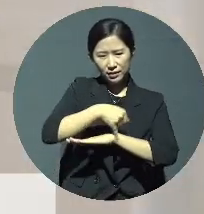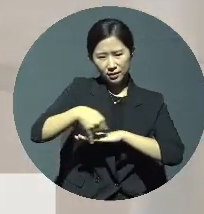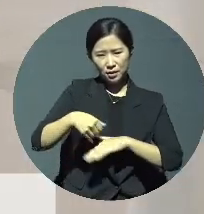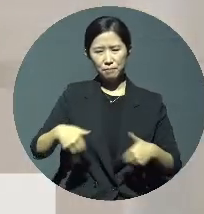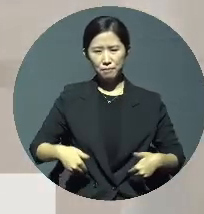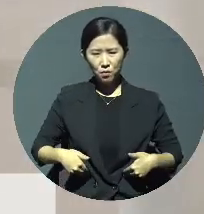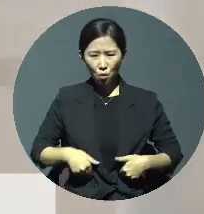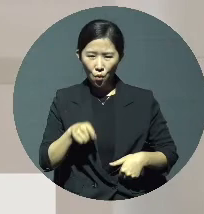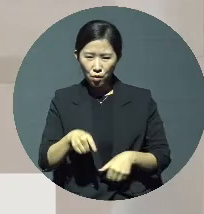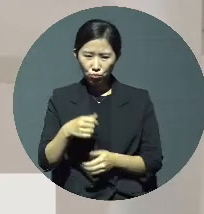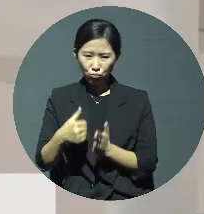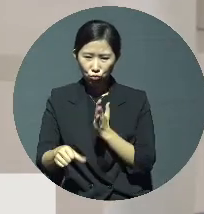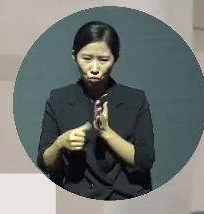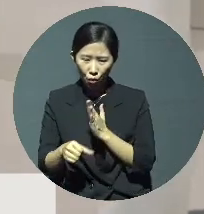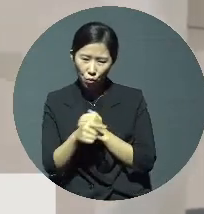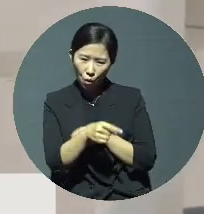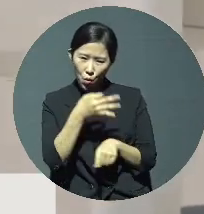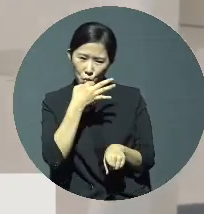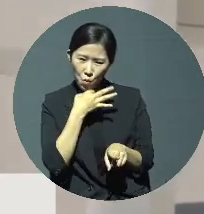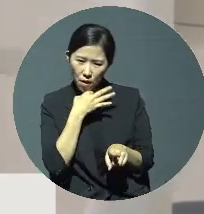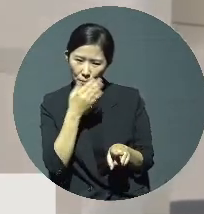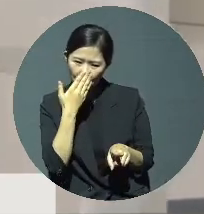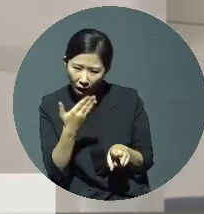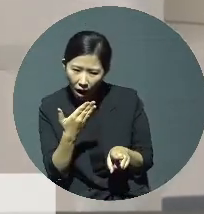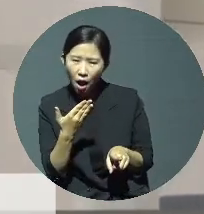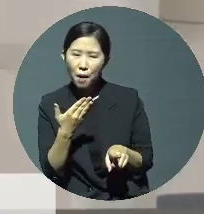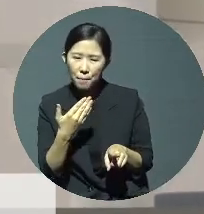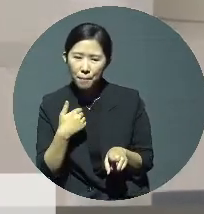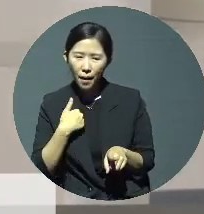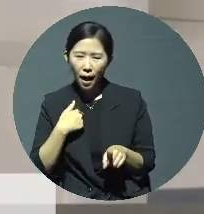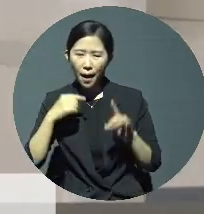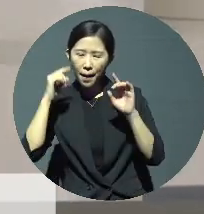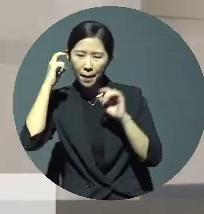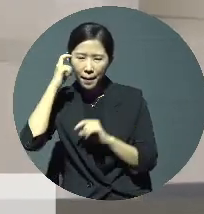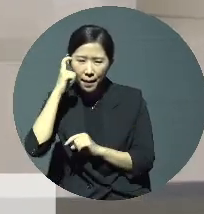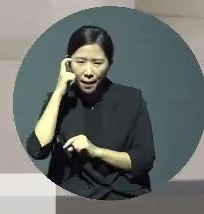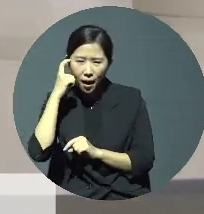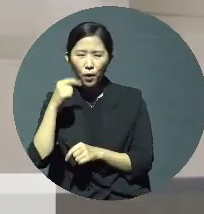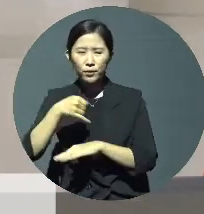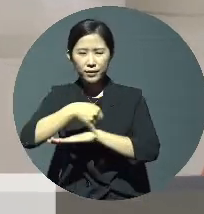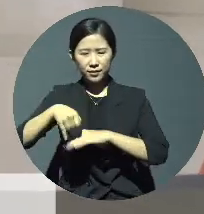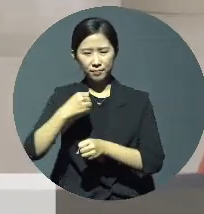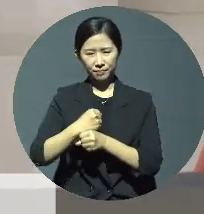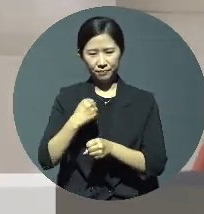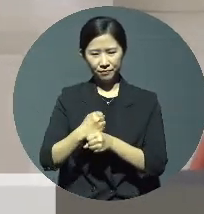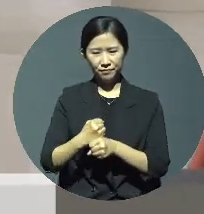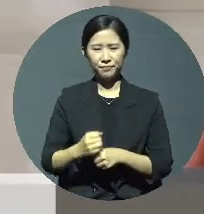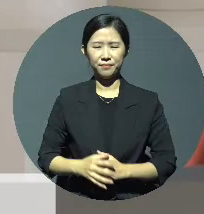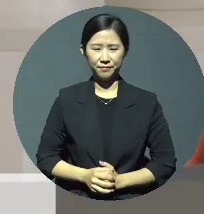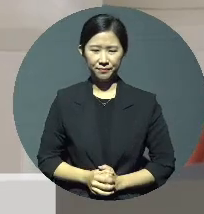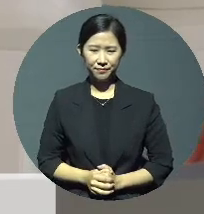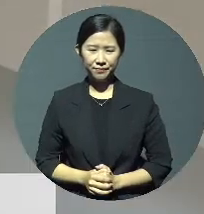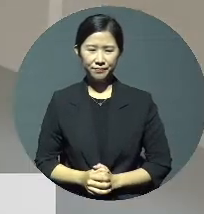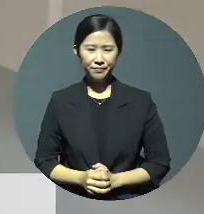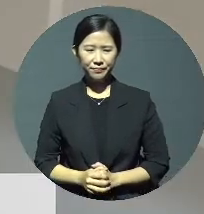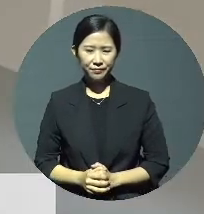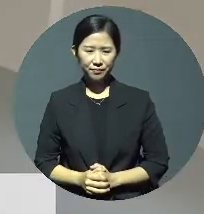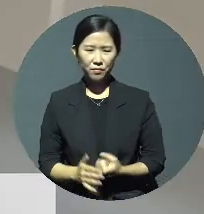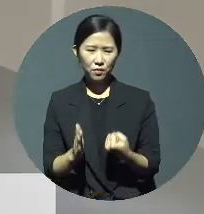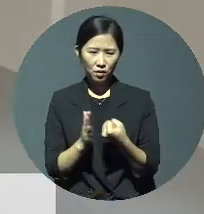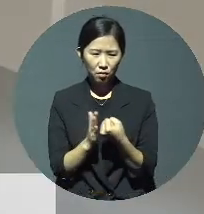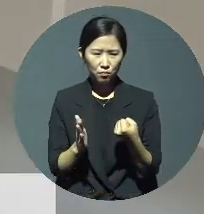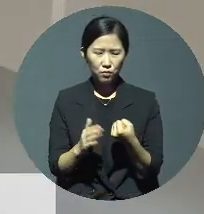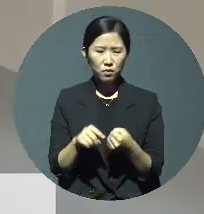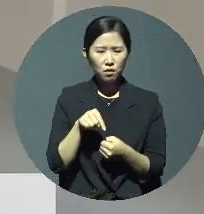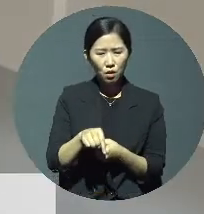to other family members? And if they're going to do that, it has to have two things. It has to have quality and it has to have timelessness. So